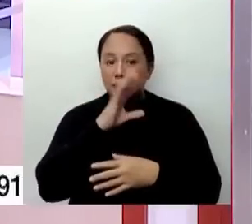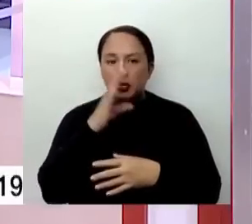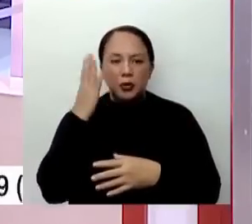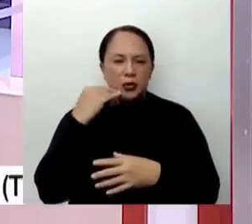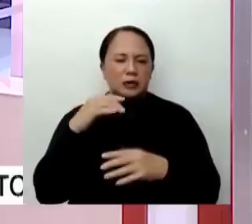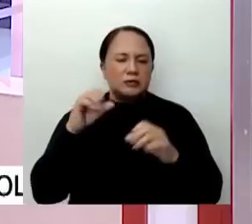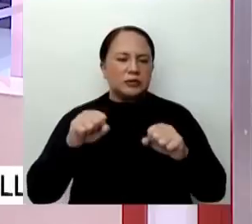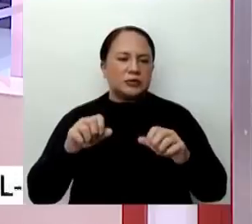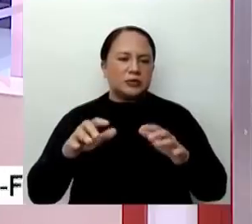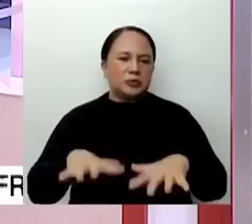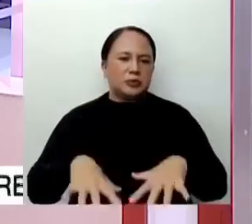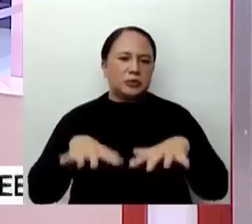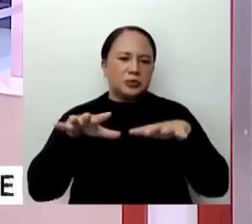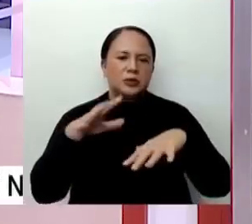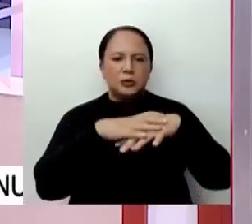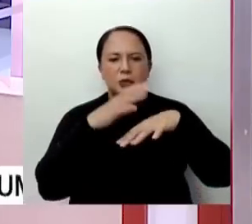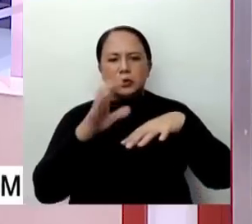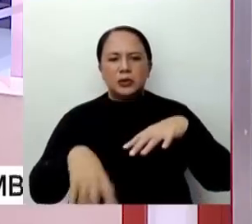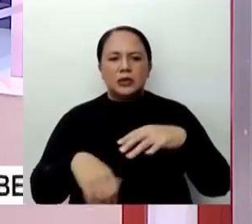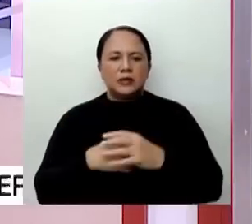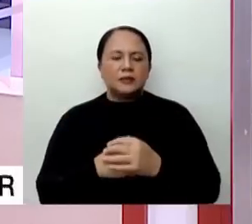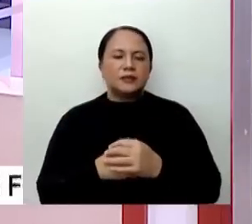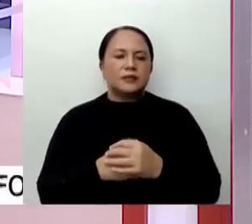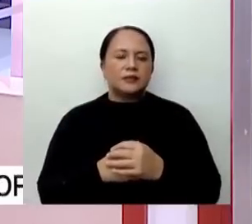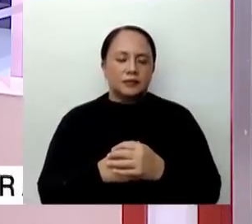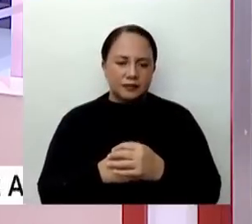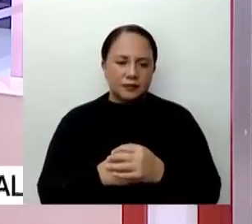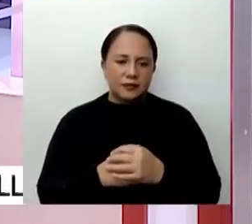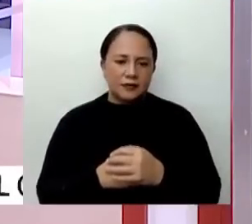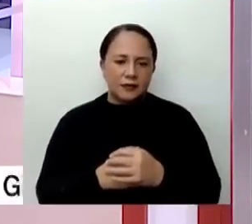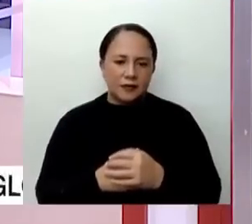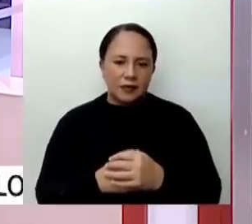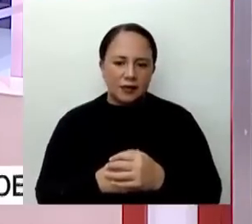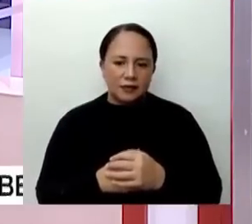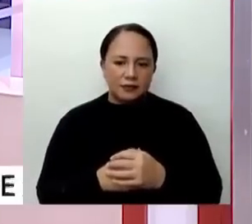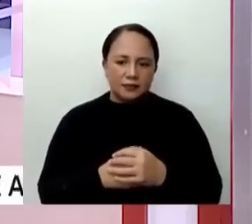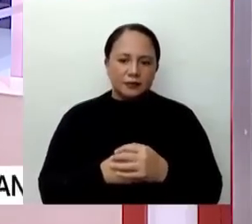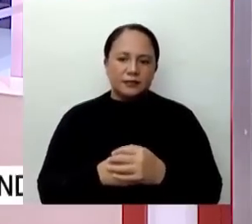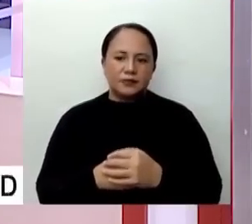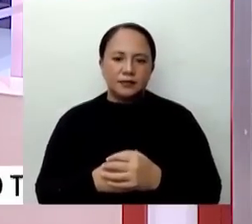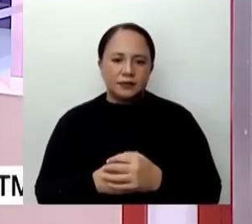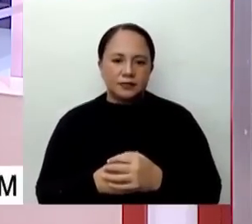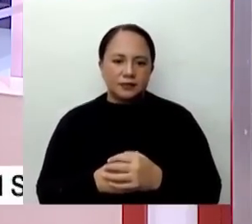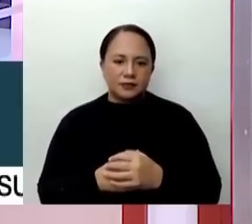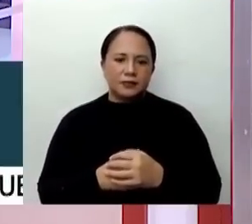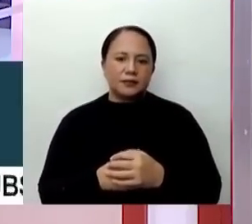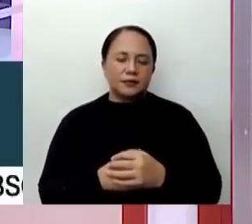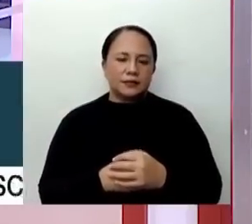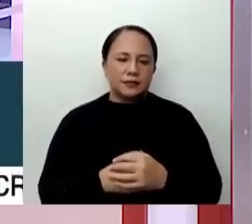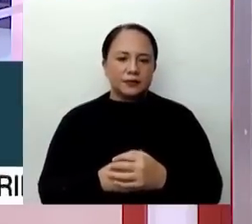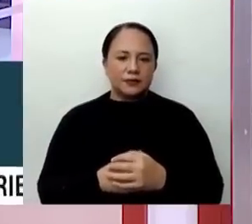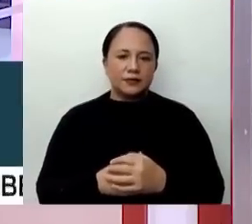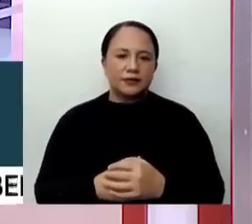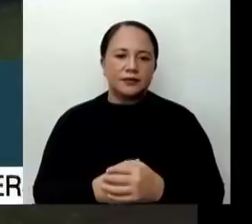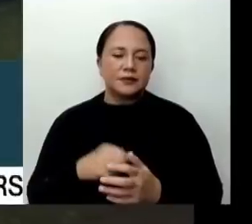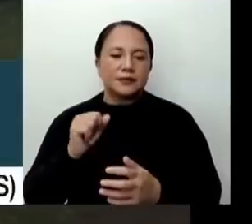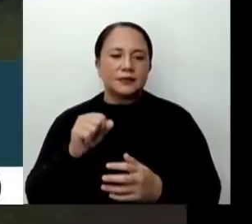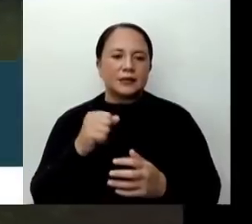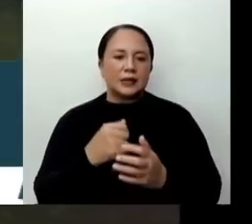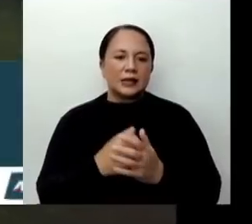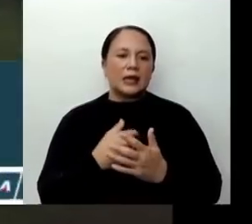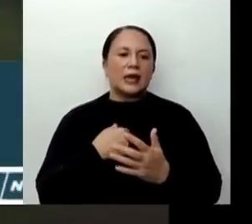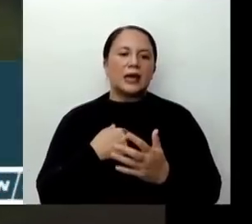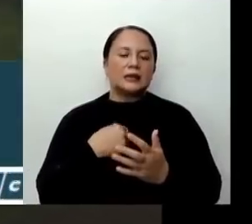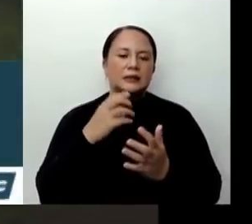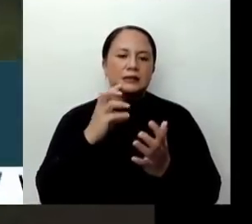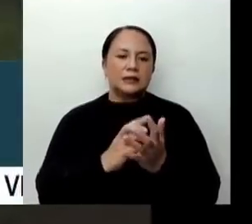and landslides. Annie Perez joins us with that story. Hi, Annie. Over to you. Yes, Stanley, the municipality of Tudela